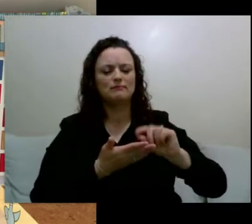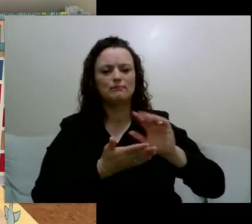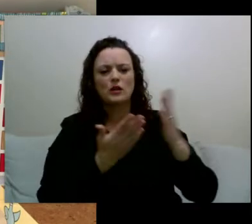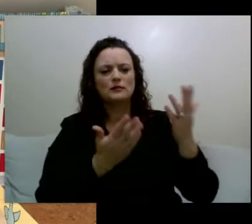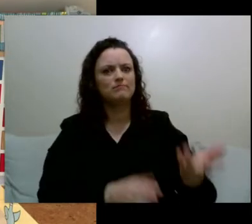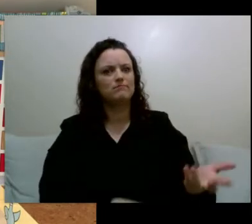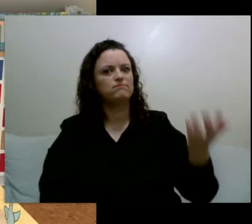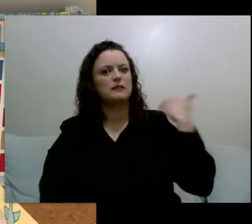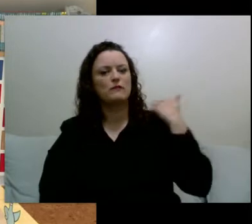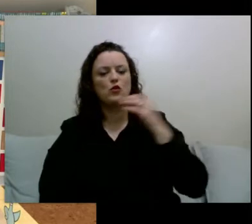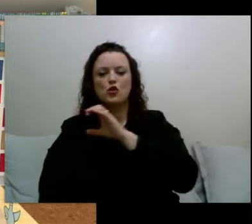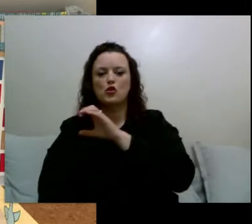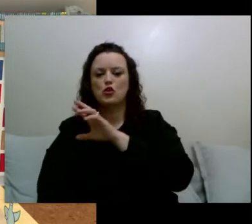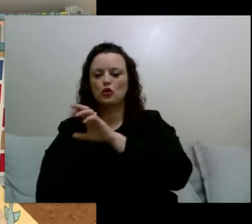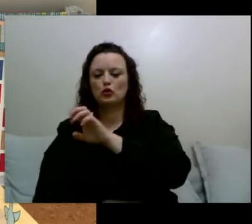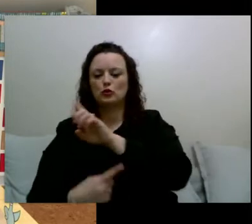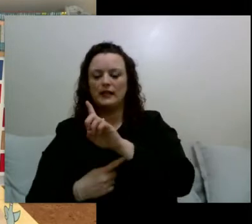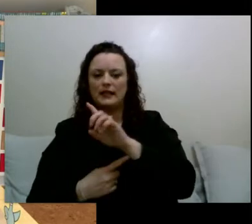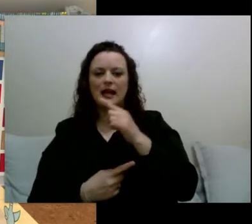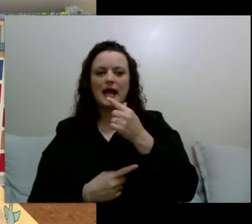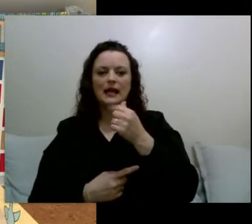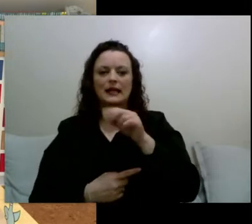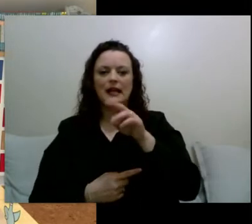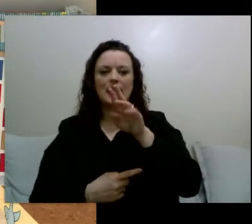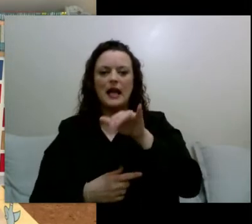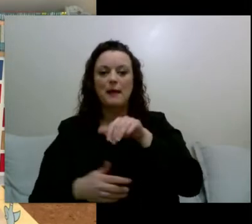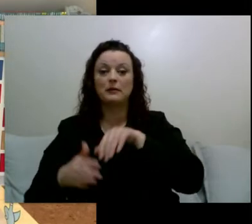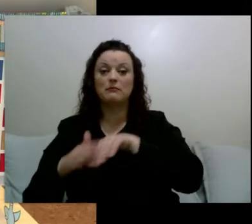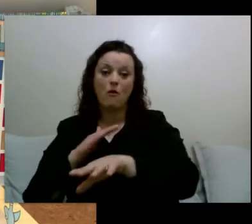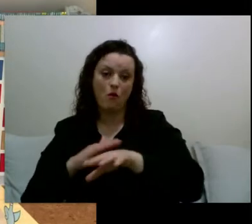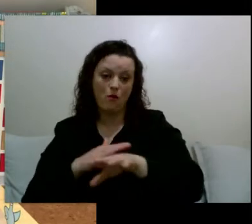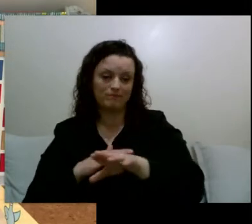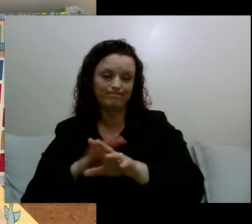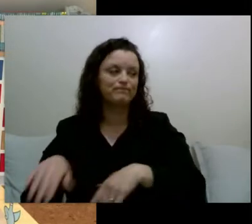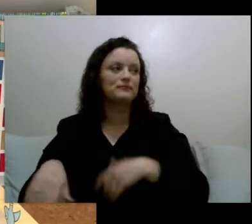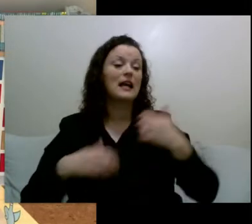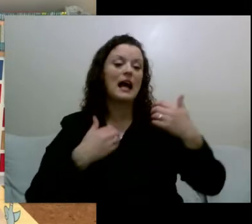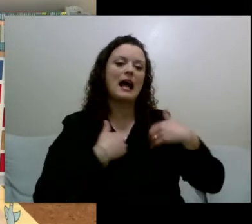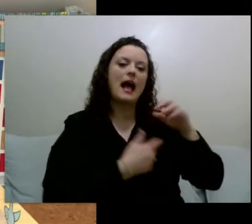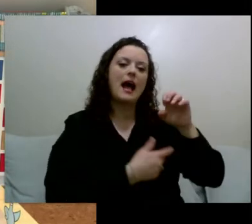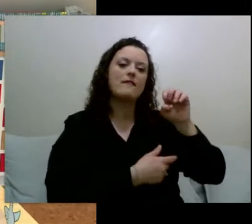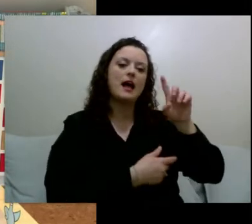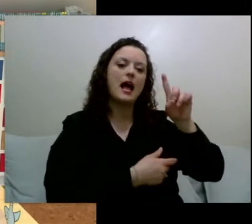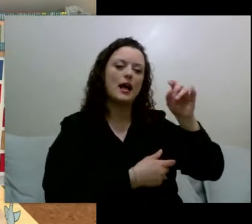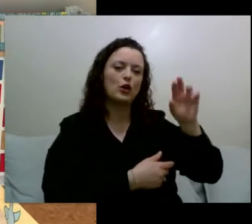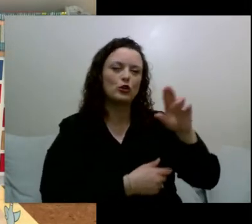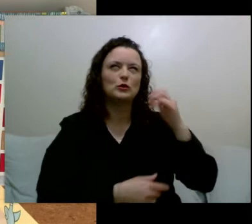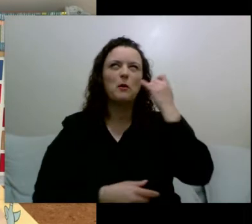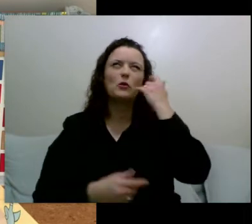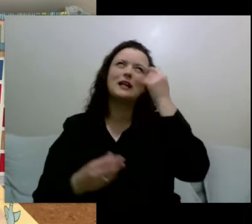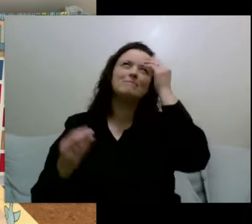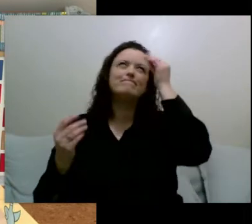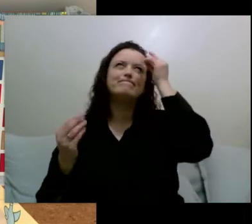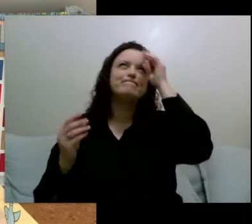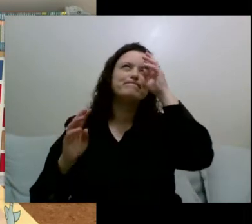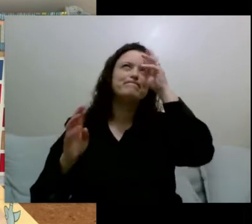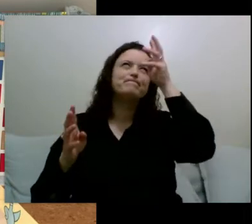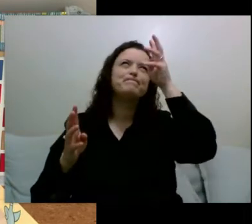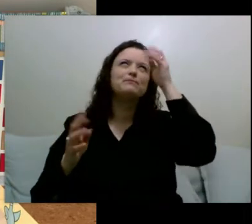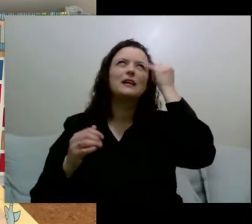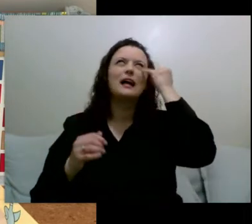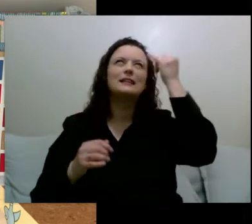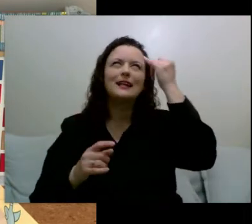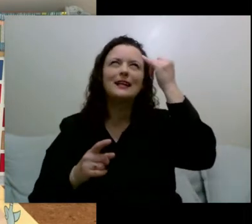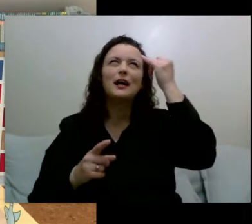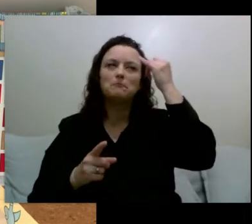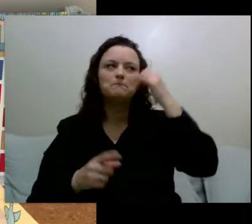have an editor. When I have an idea for a book, at the beginning of an idea for a book, I call up my editor and I start talking to my editor. Do you